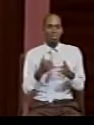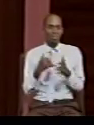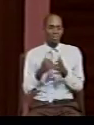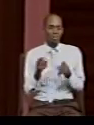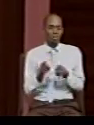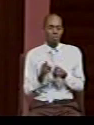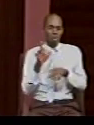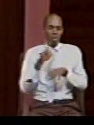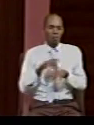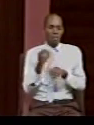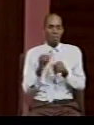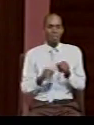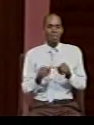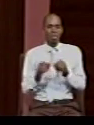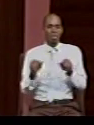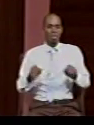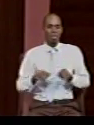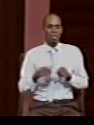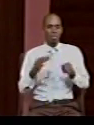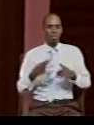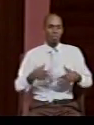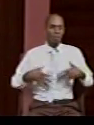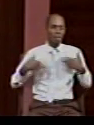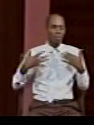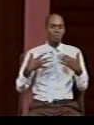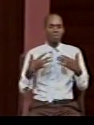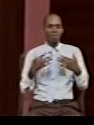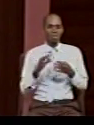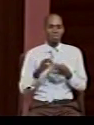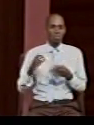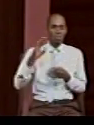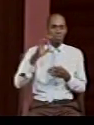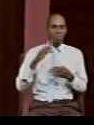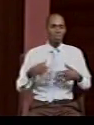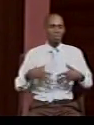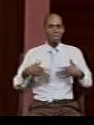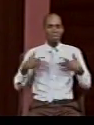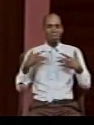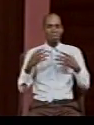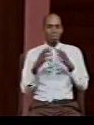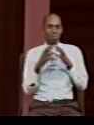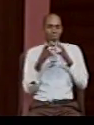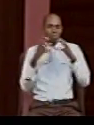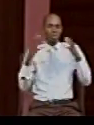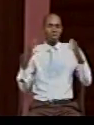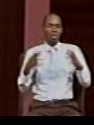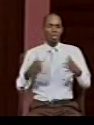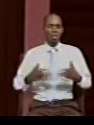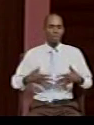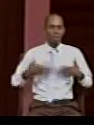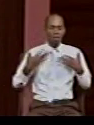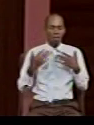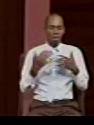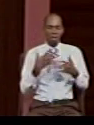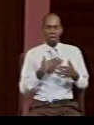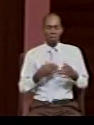life. A moral life, a spiritual life, an interpersonal,